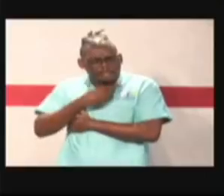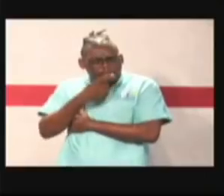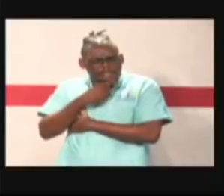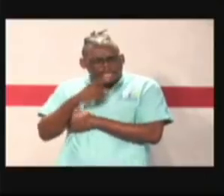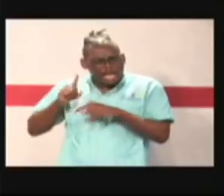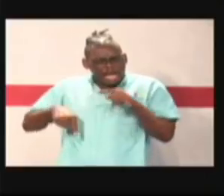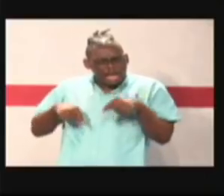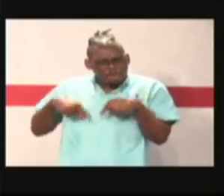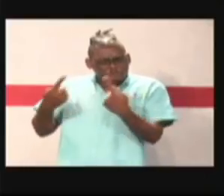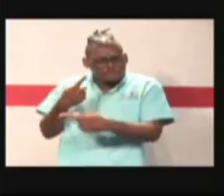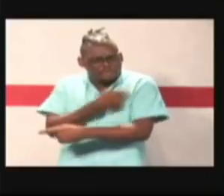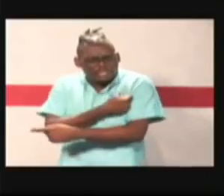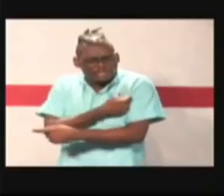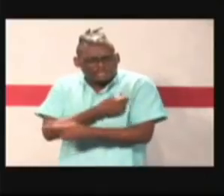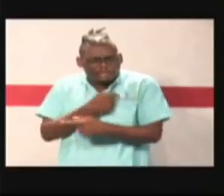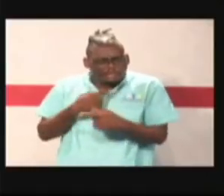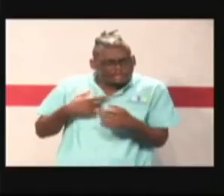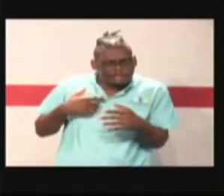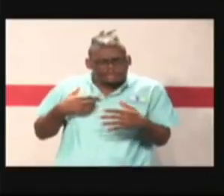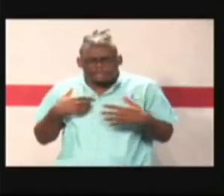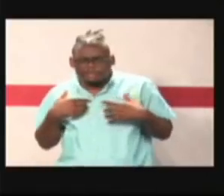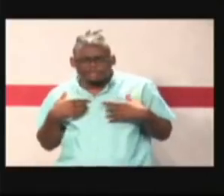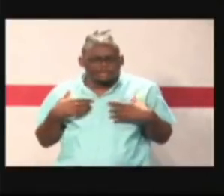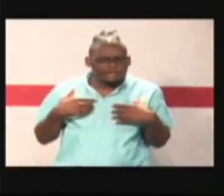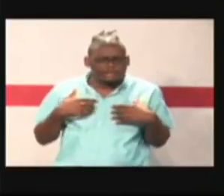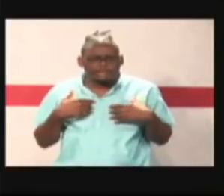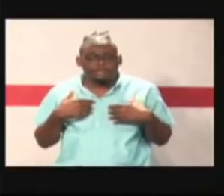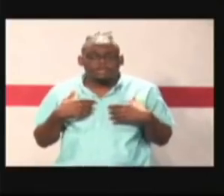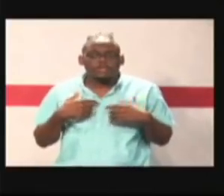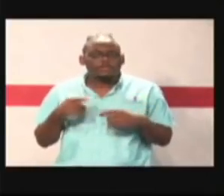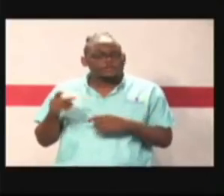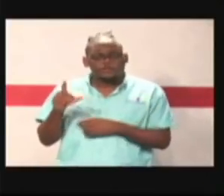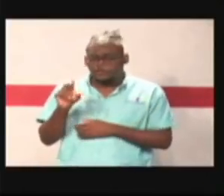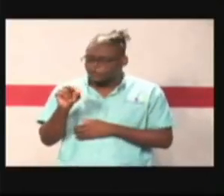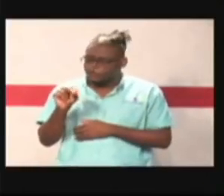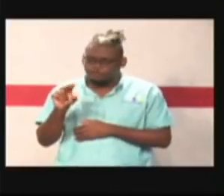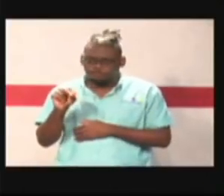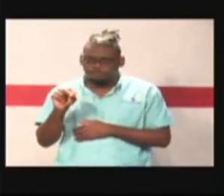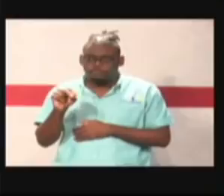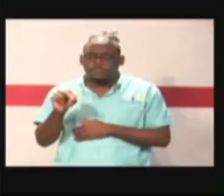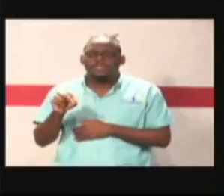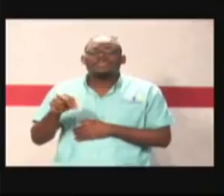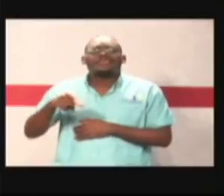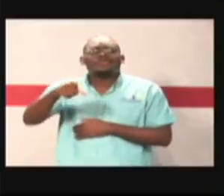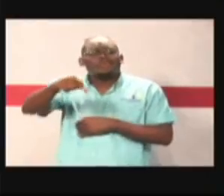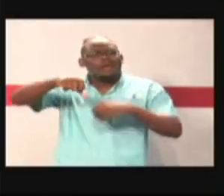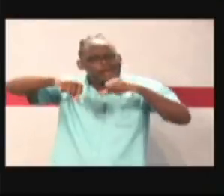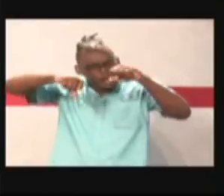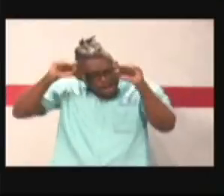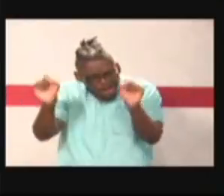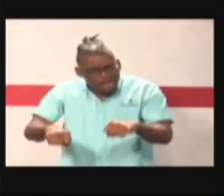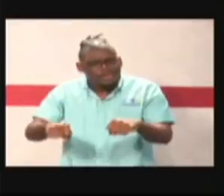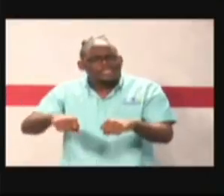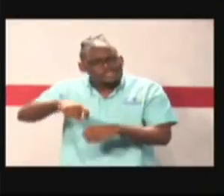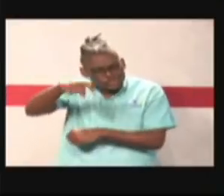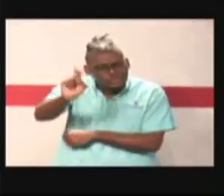circulating on social media. So we are focusing